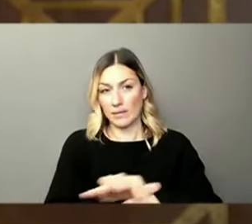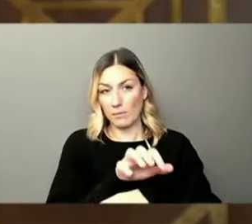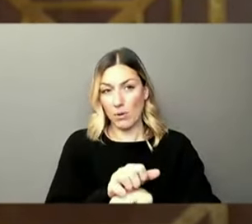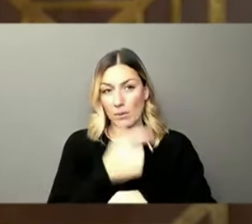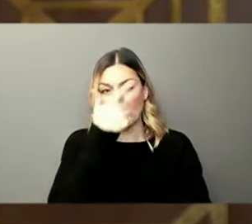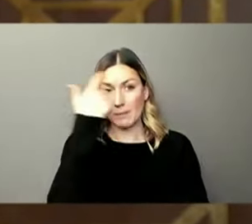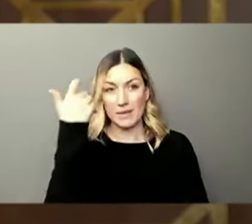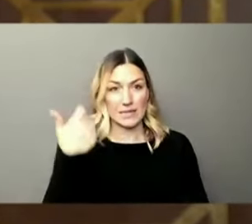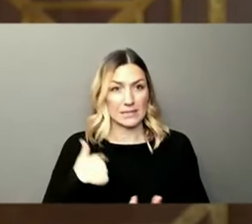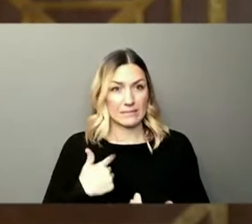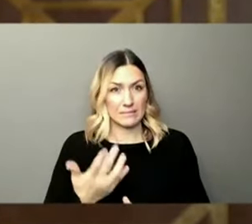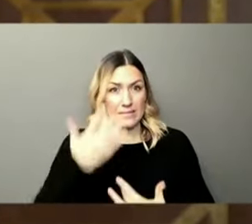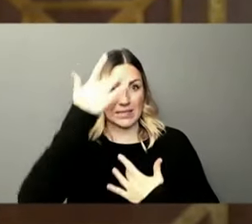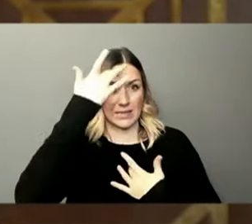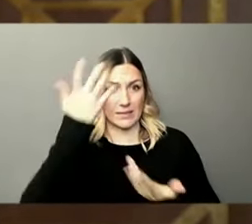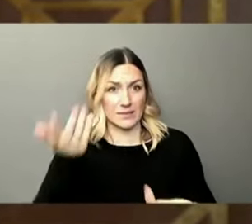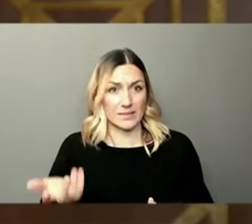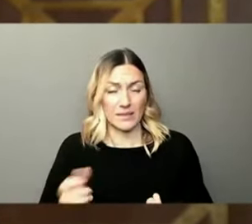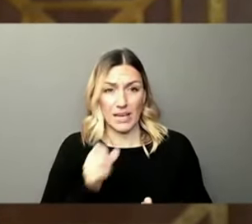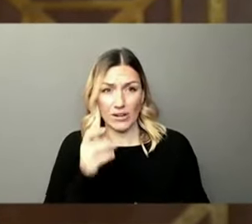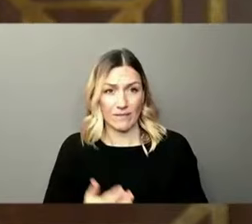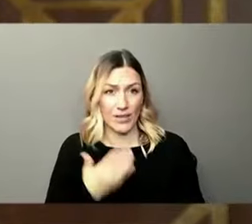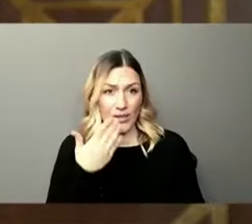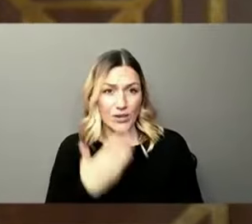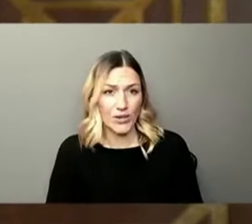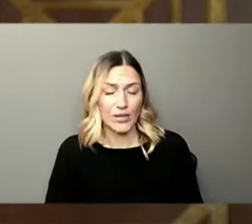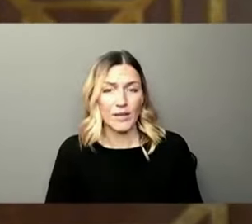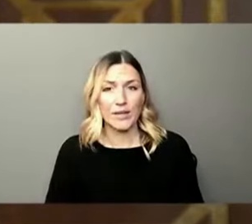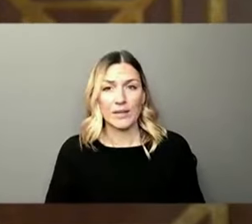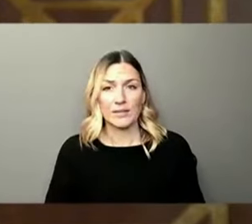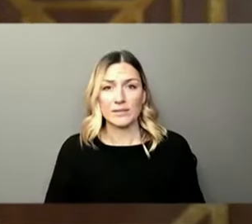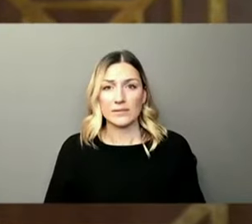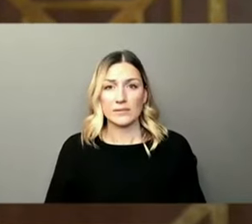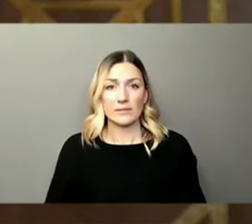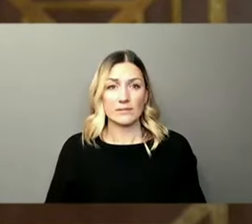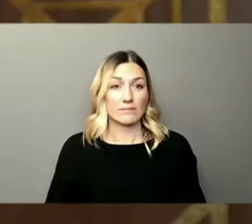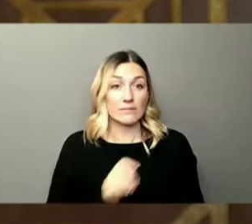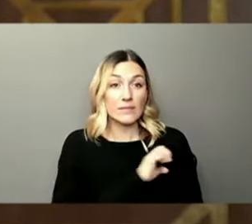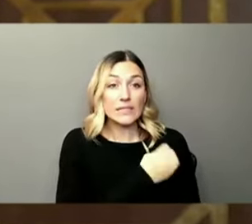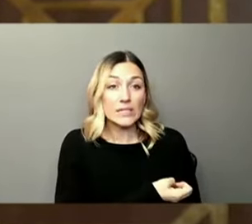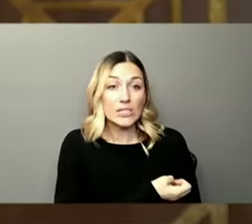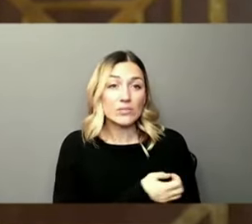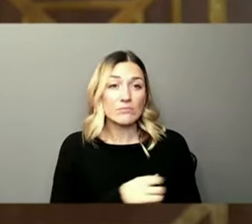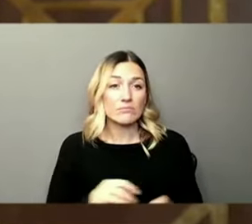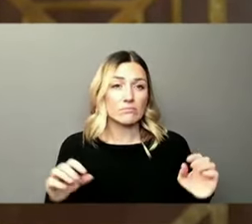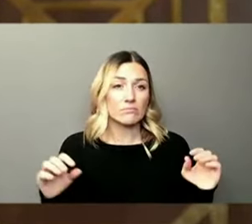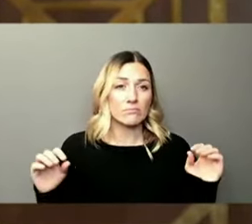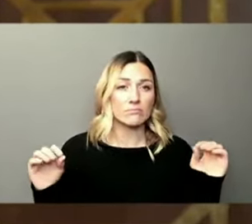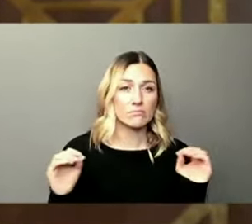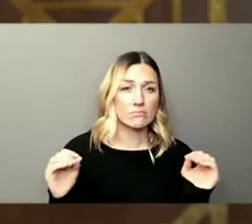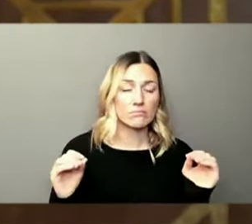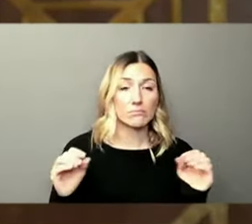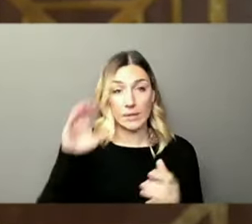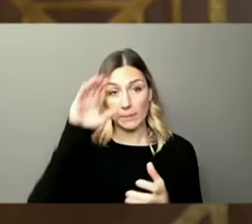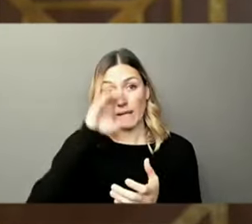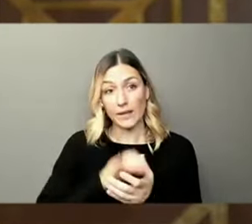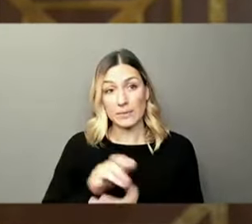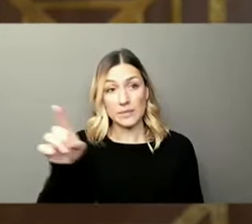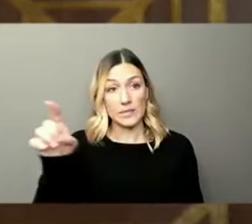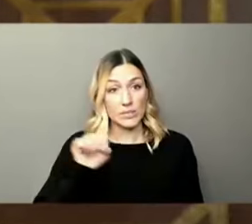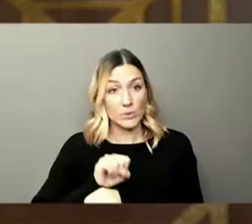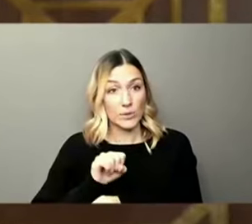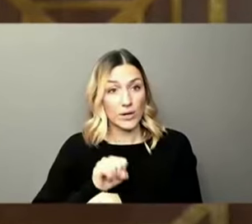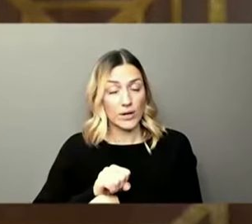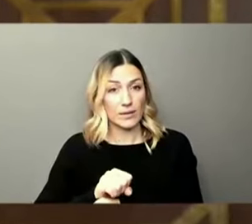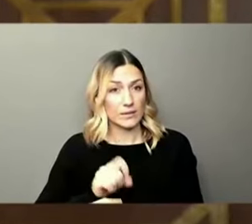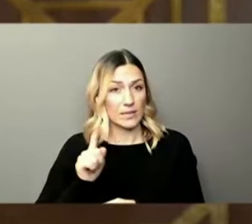I'm sick. I don't feel good, or, you know, I have zero energy. And my husband's at work. He can't take off